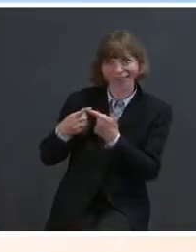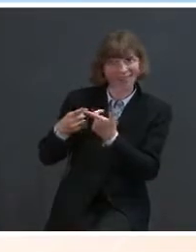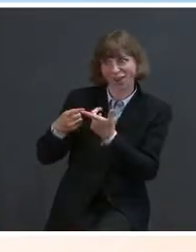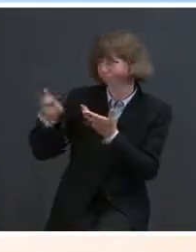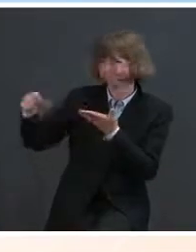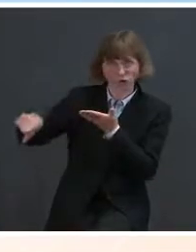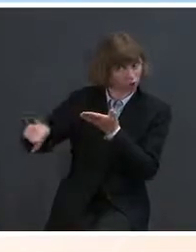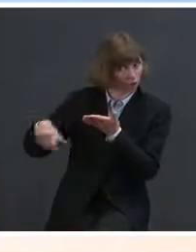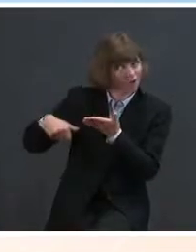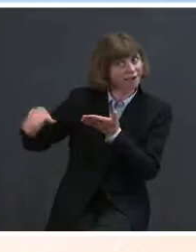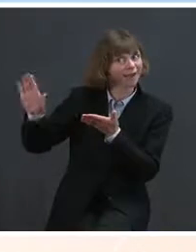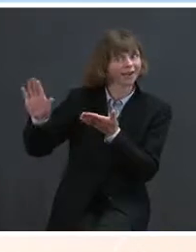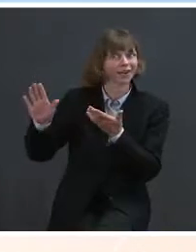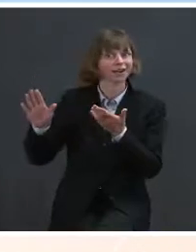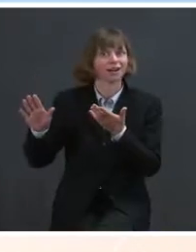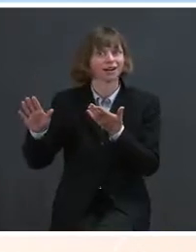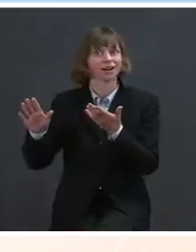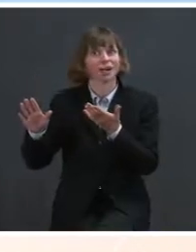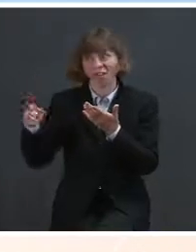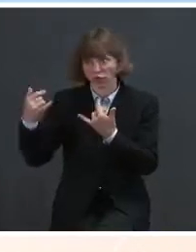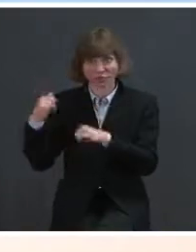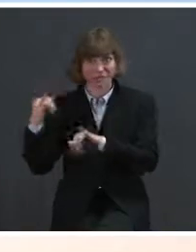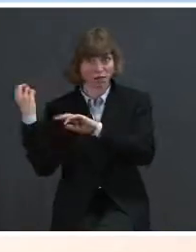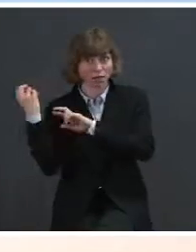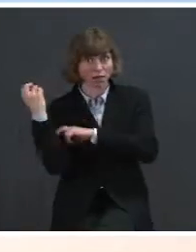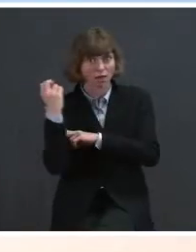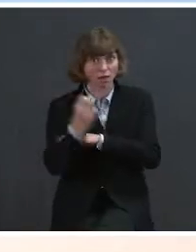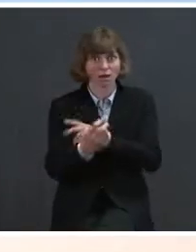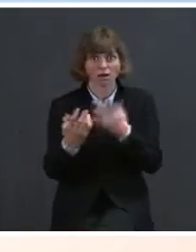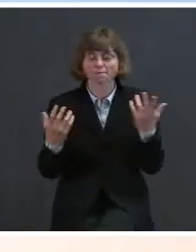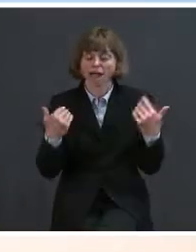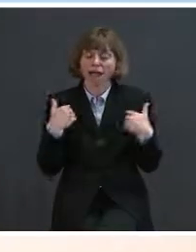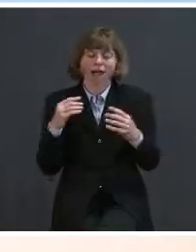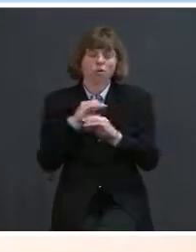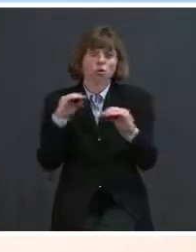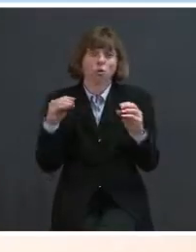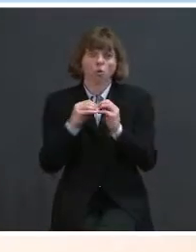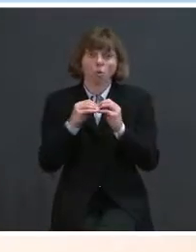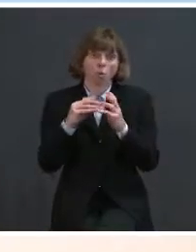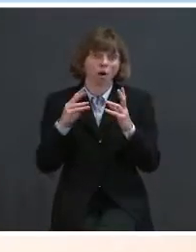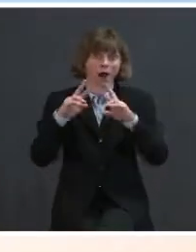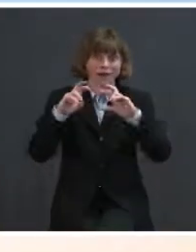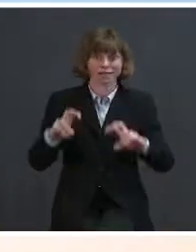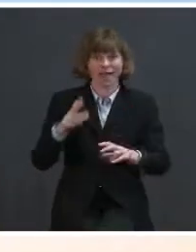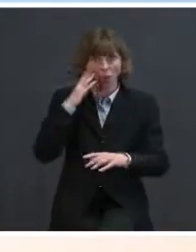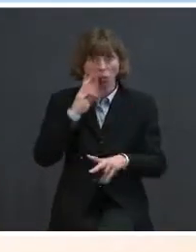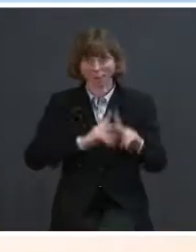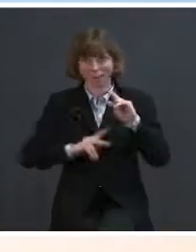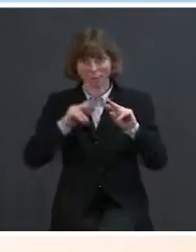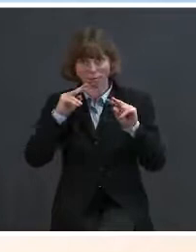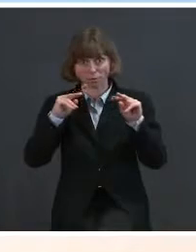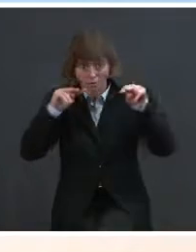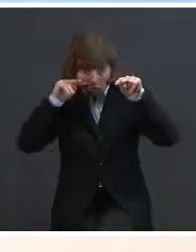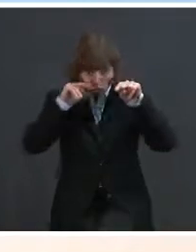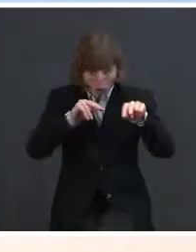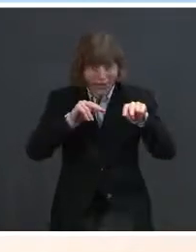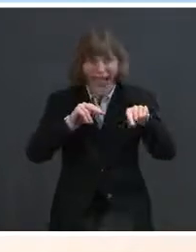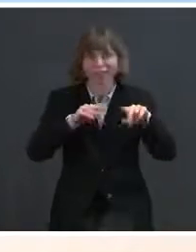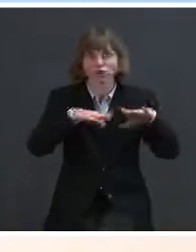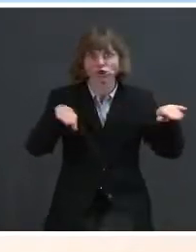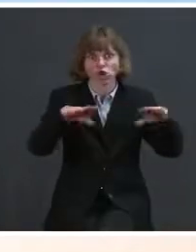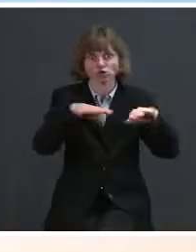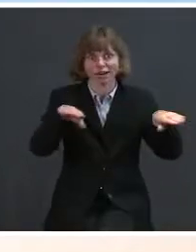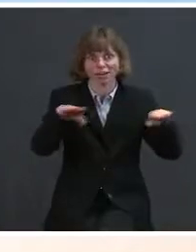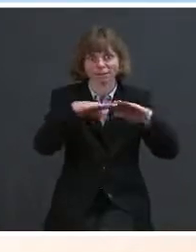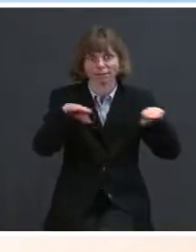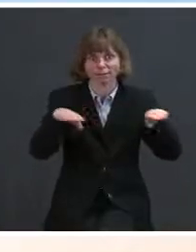are people hearing that? Are they still making the journey? I don't have any further analysis of that. I know that what people are looking at is that there are more children who are coming